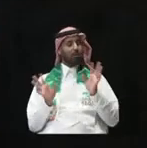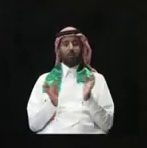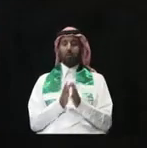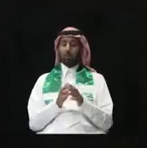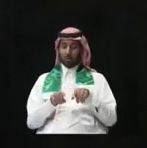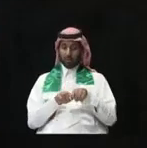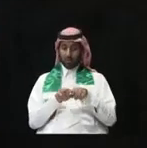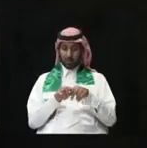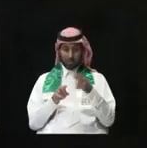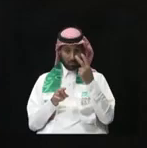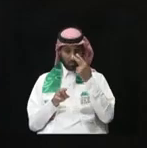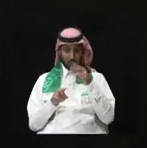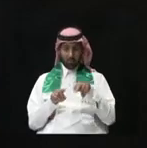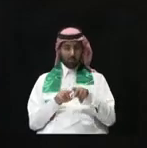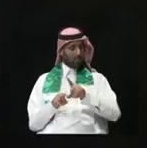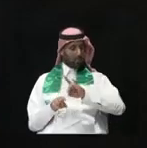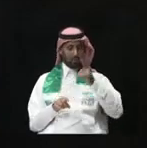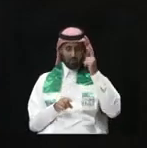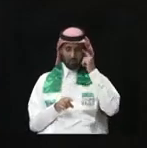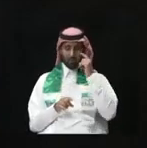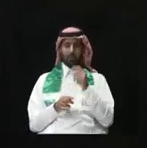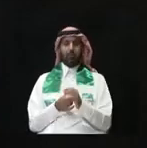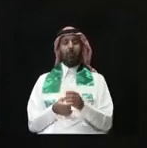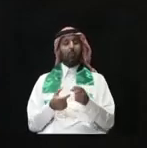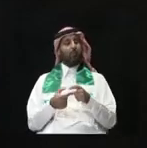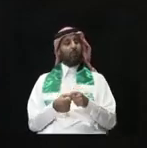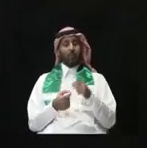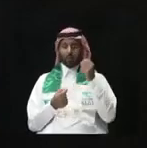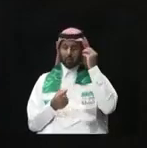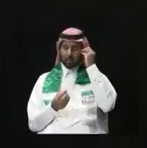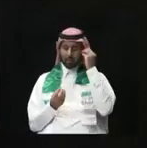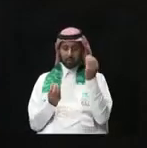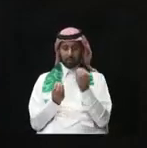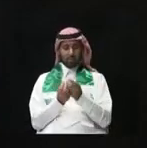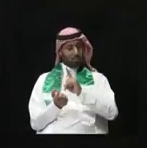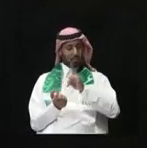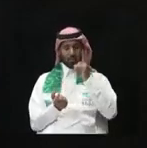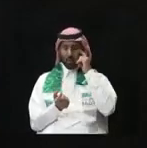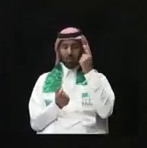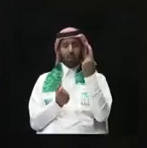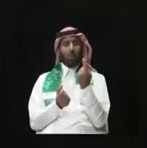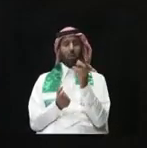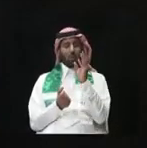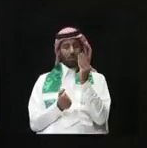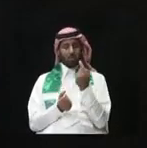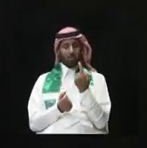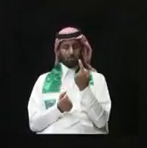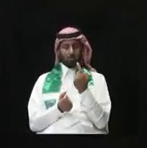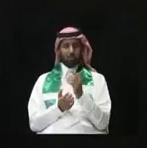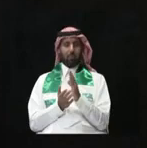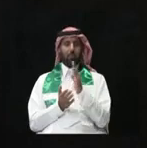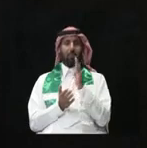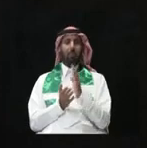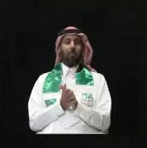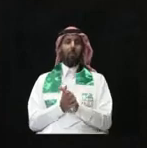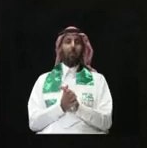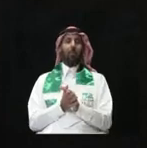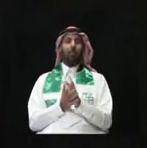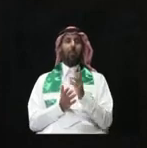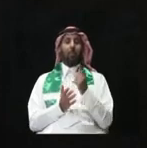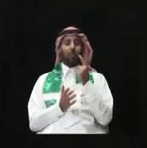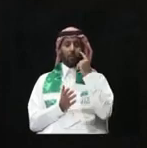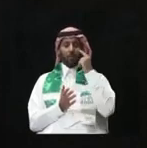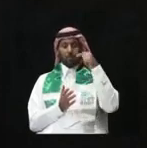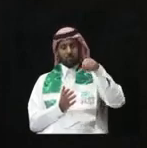friends and contact other people. So you feel like you are lonely and you are the only one. So one of the